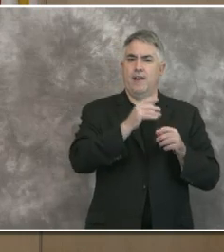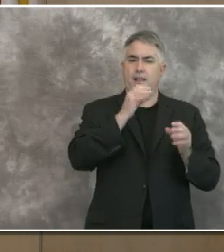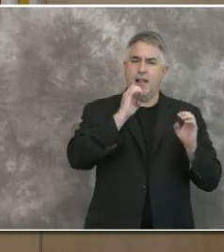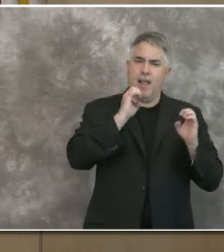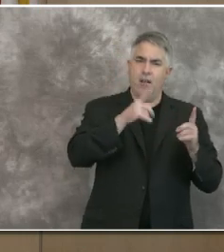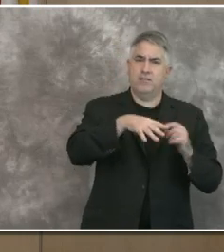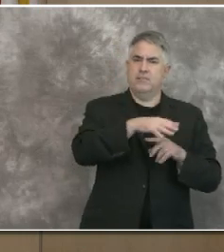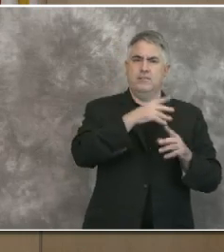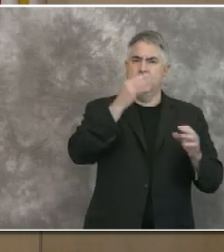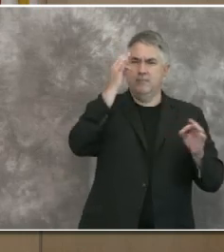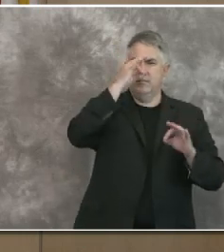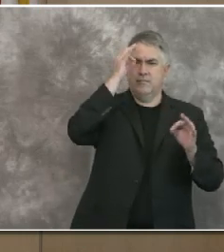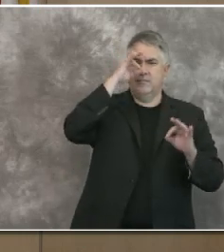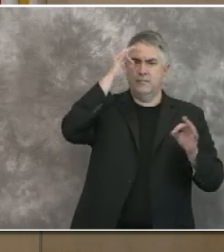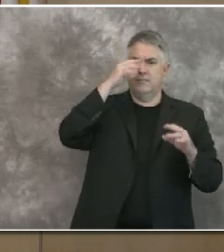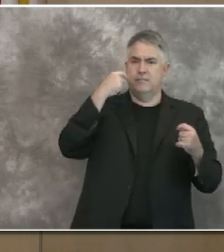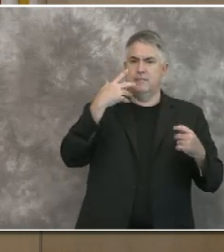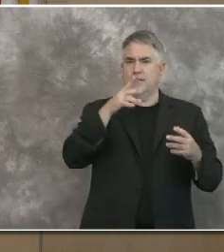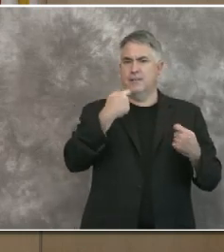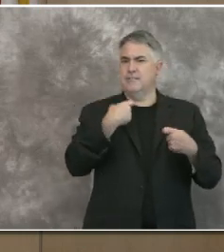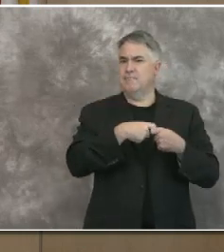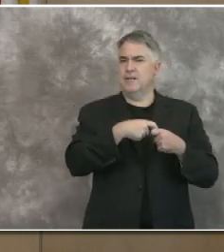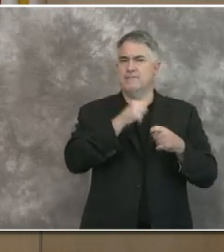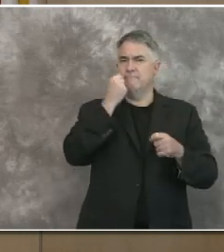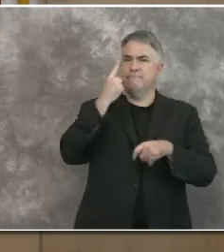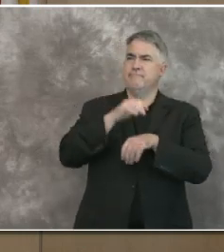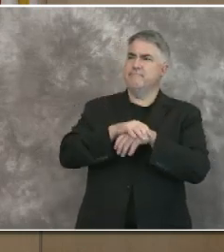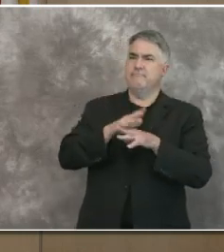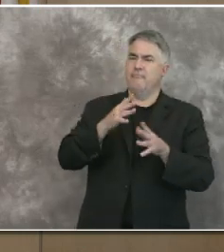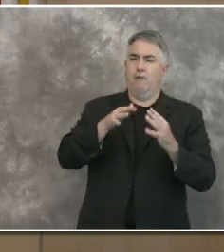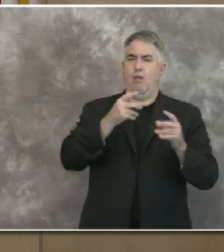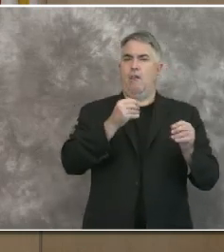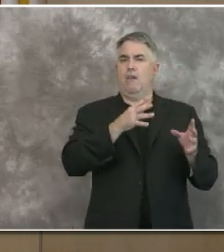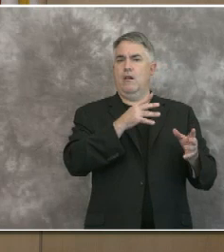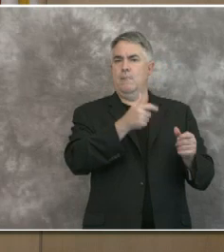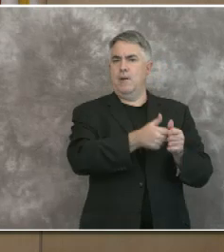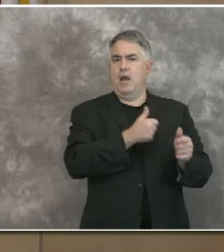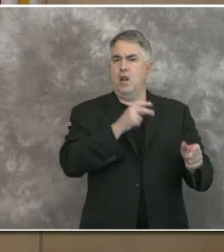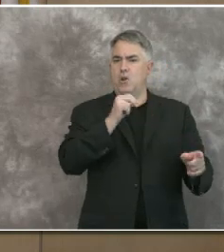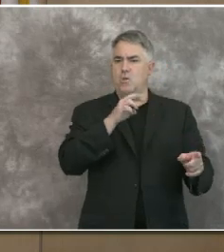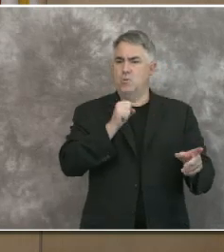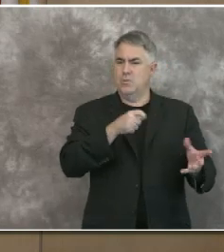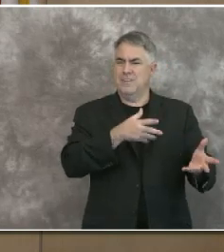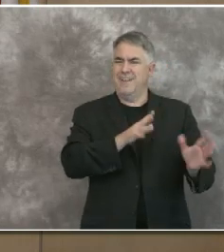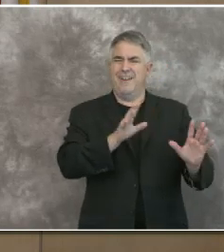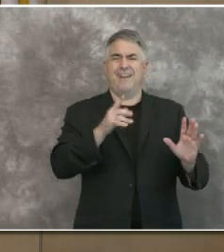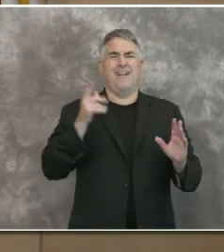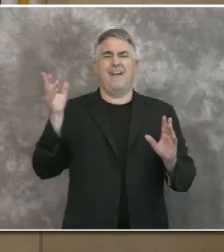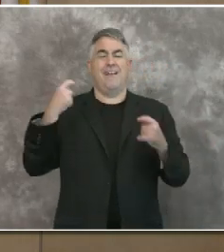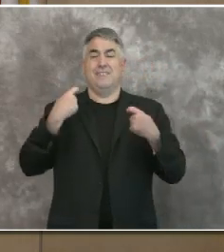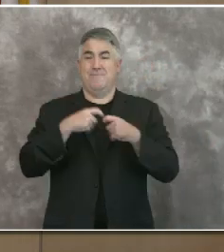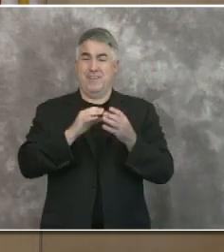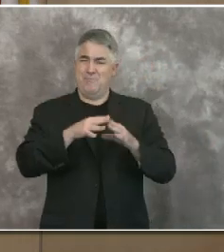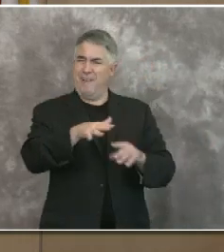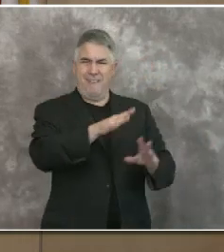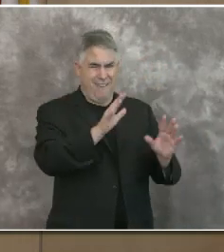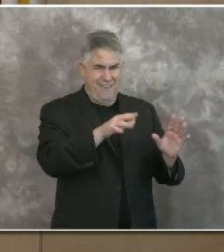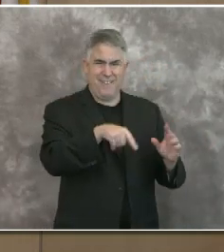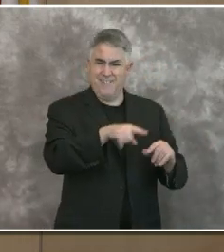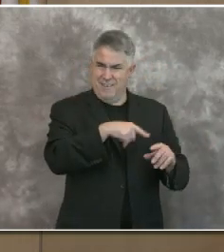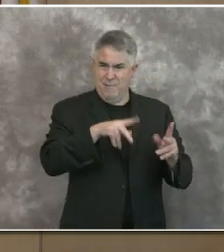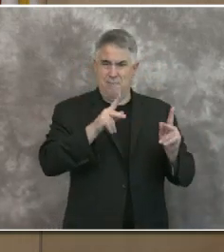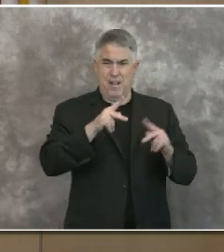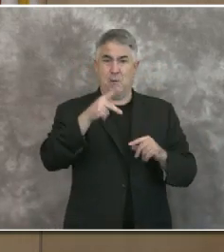and the Hispanic community, for example? So just with the Hispanic community and also people of